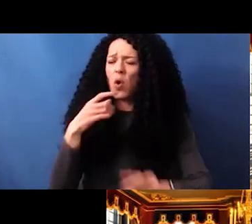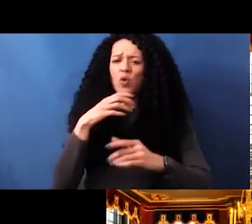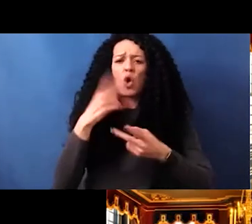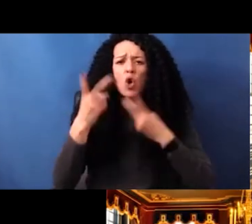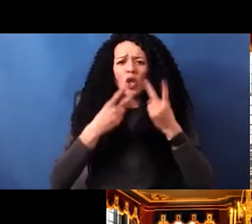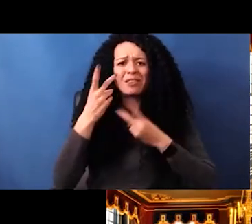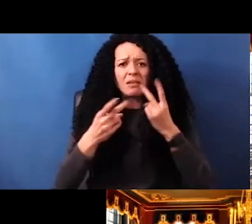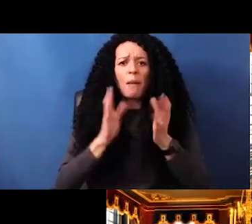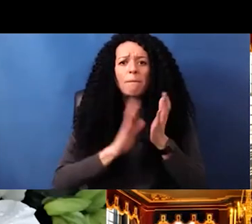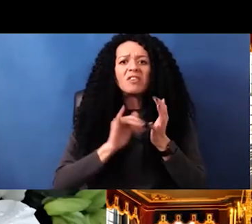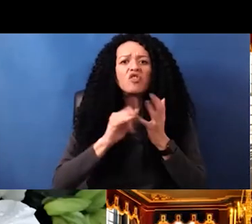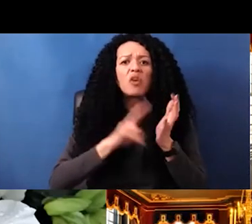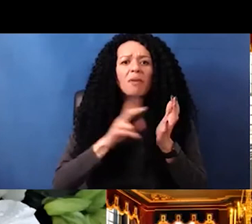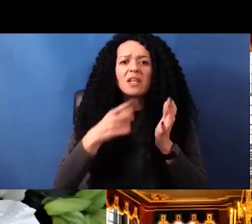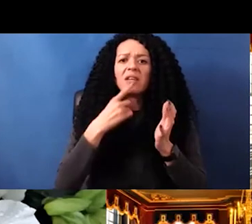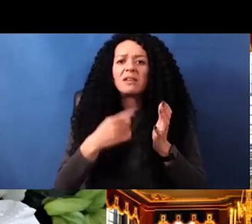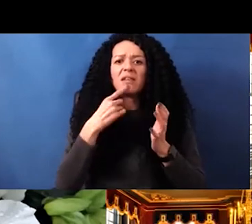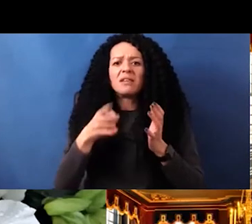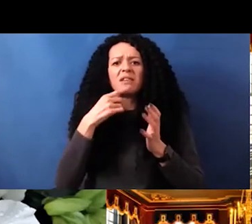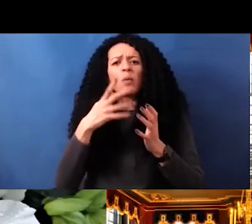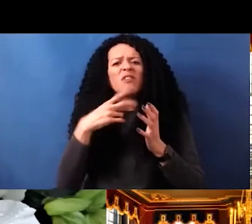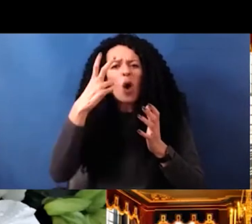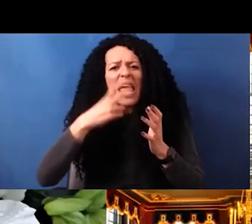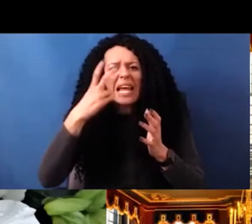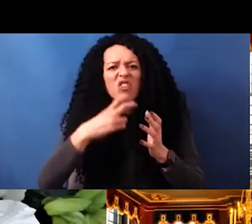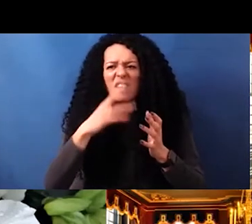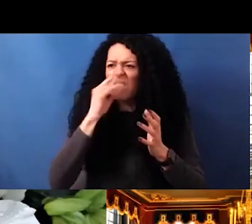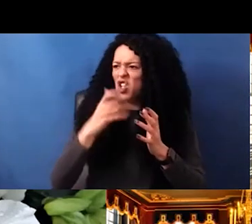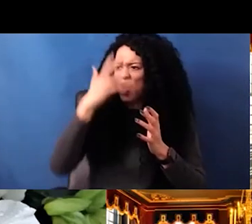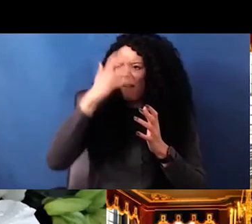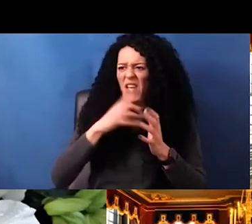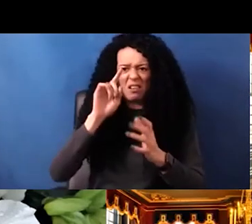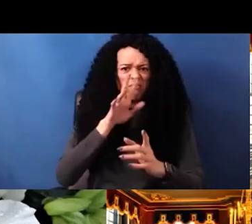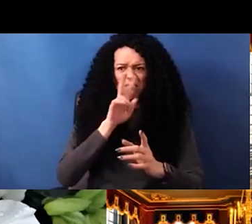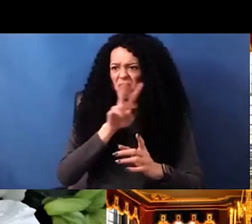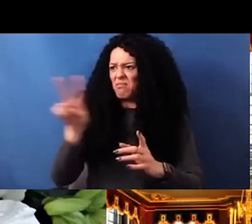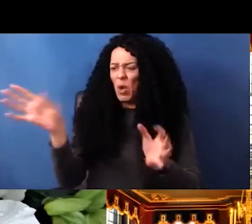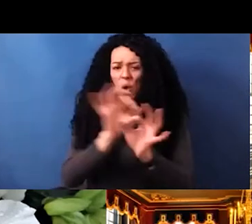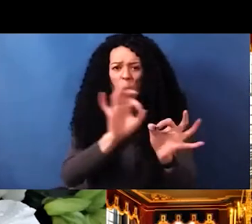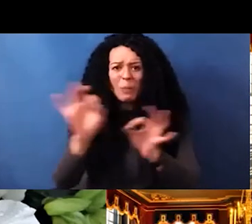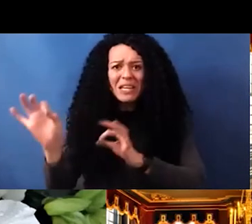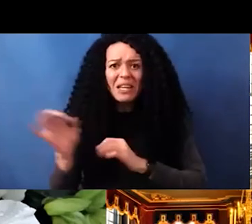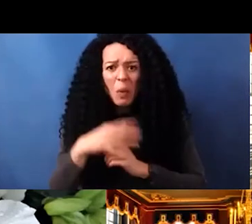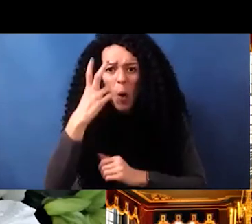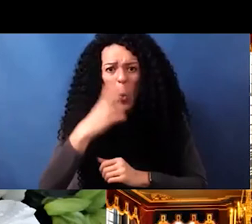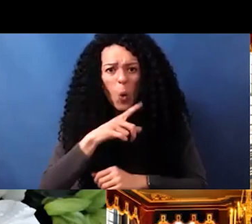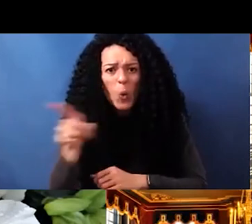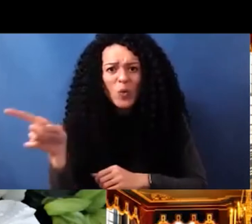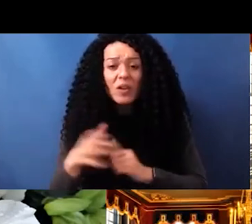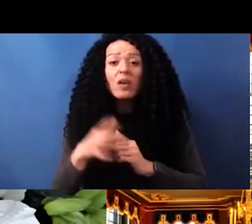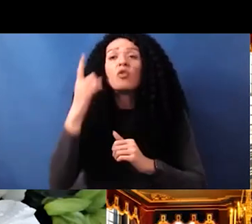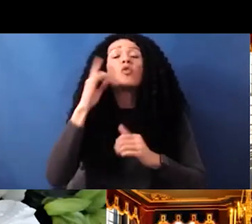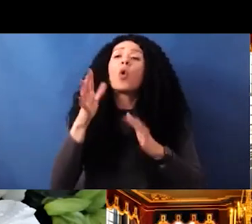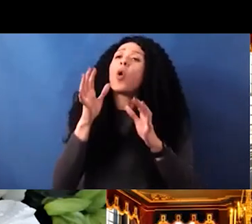described as the resort of the aged, a young face scarcely to be seen. She thought the music perfect, but the